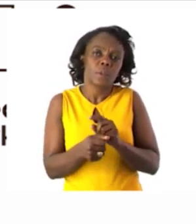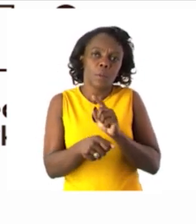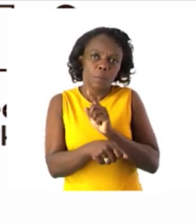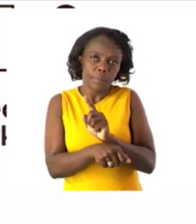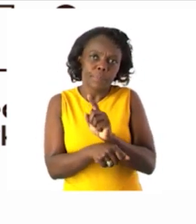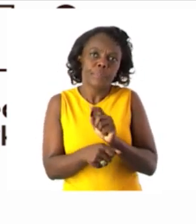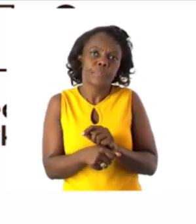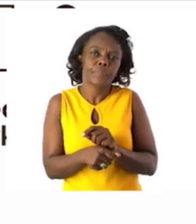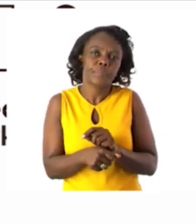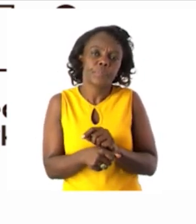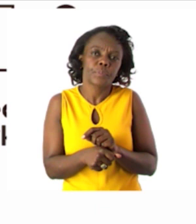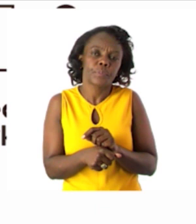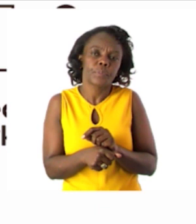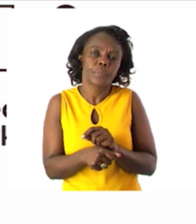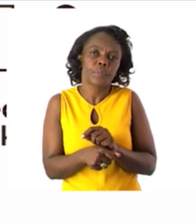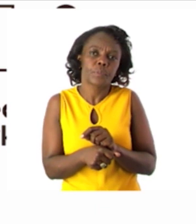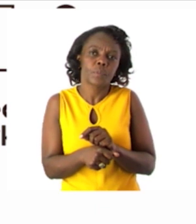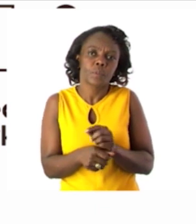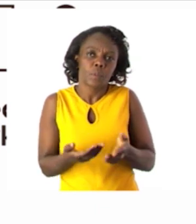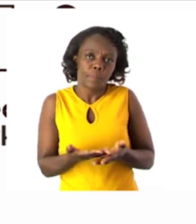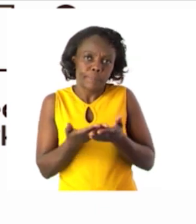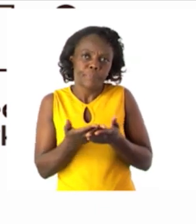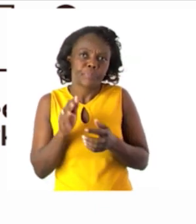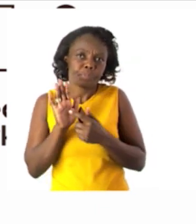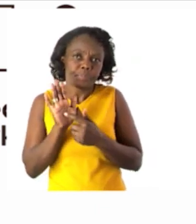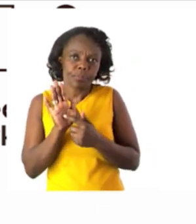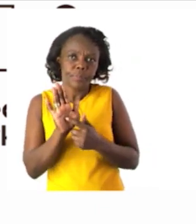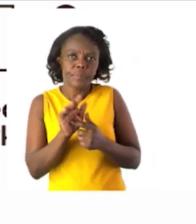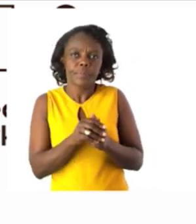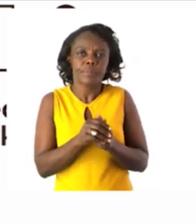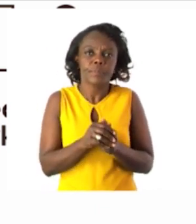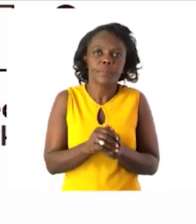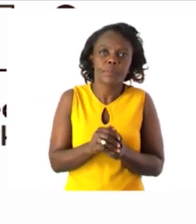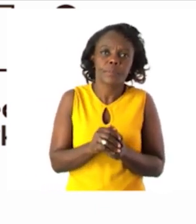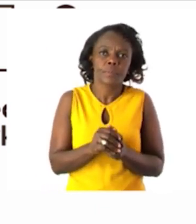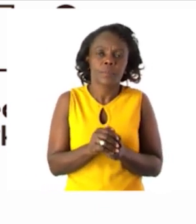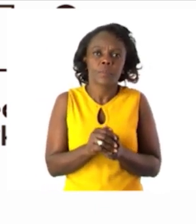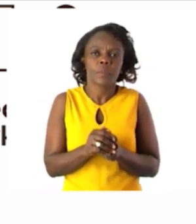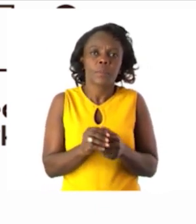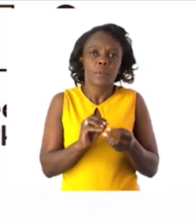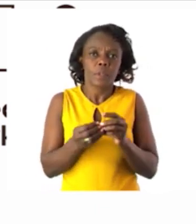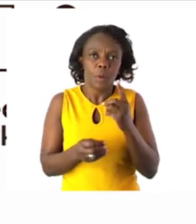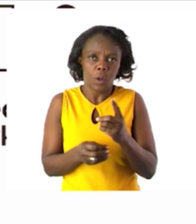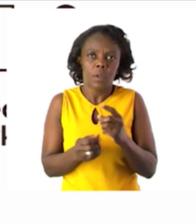together. Let me help you with the first one, and the second one, the rest you can do it at home. Okay, number 1.